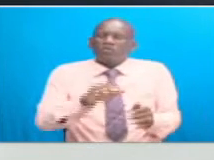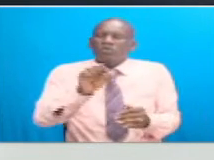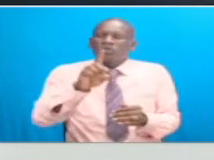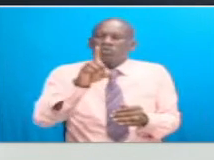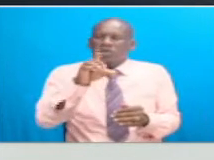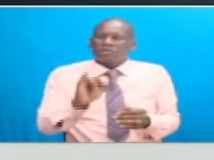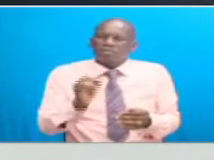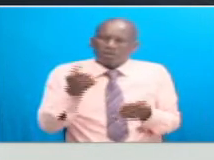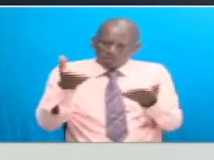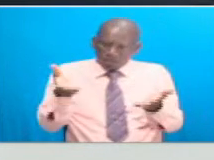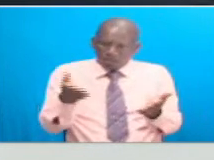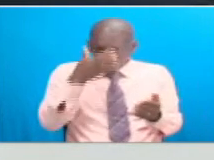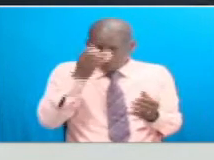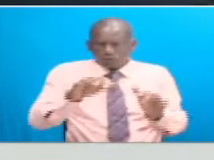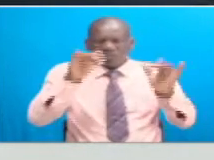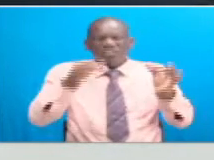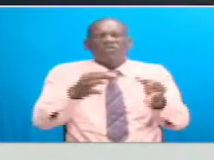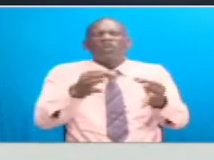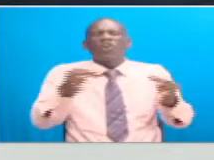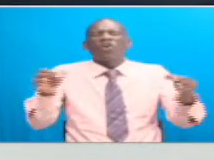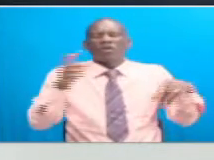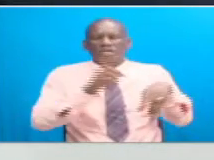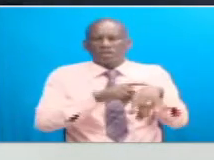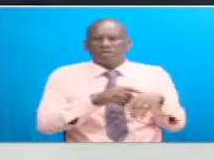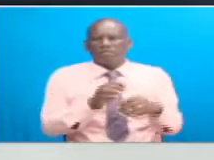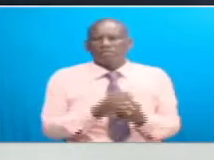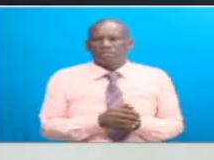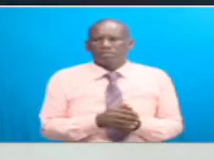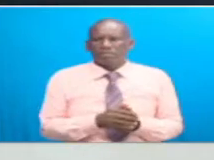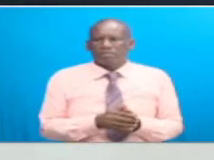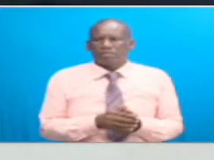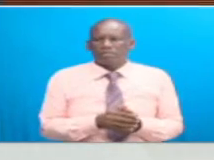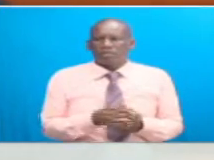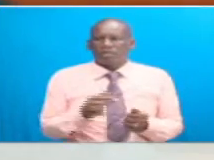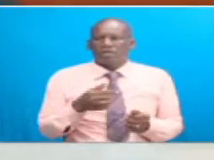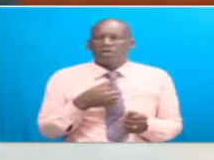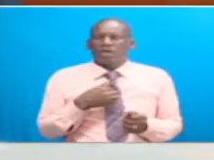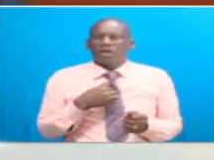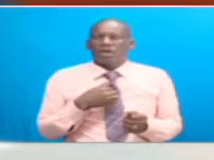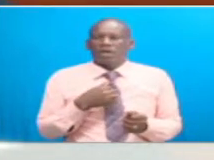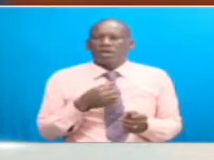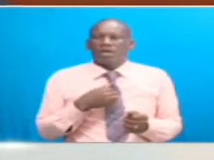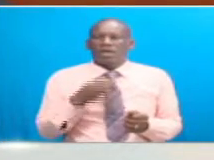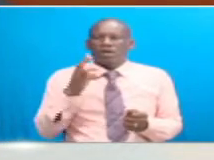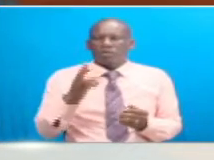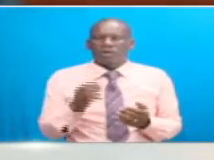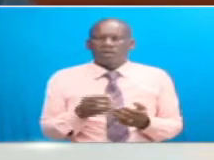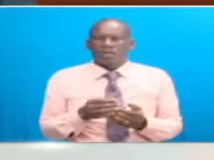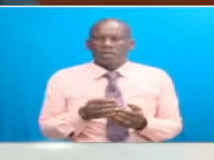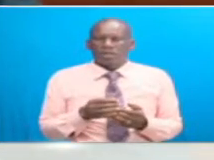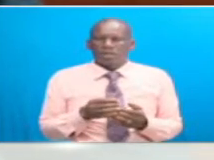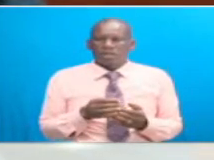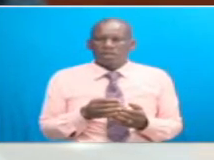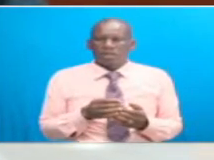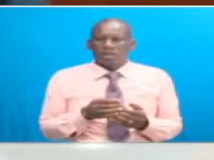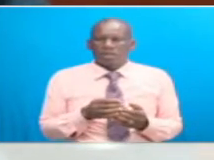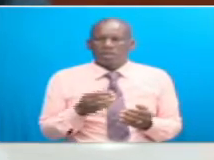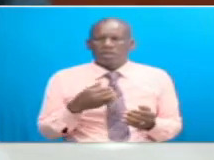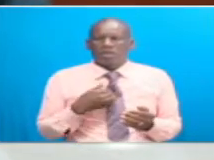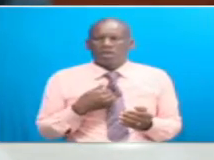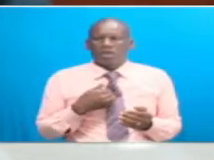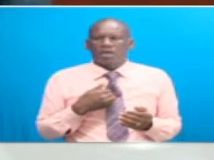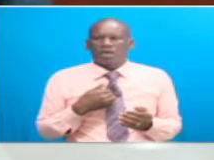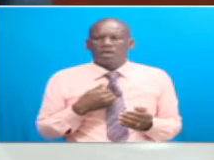it has dragged for long. I am going to Austin. I believe this one. I never